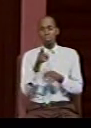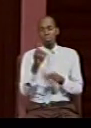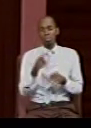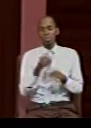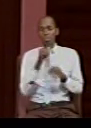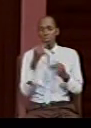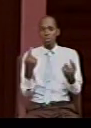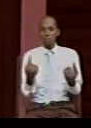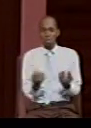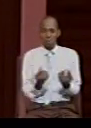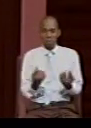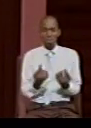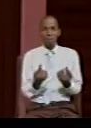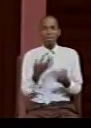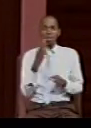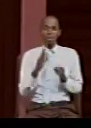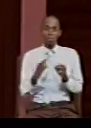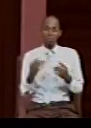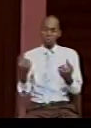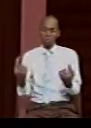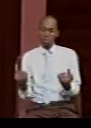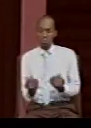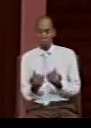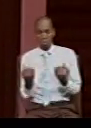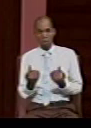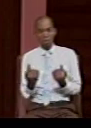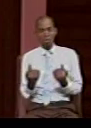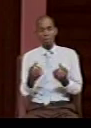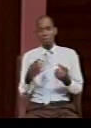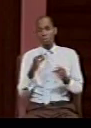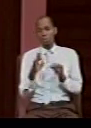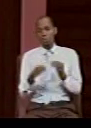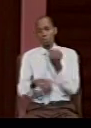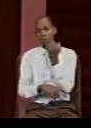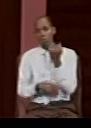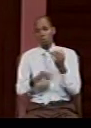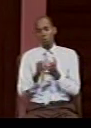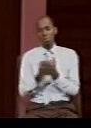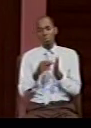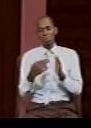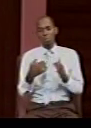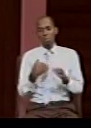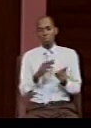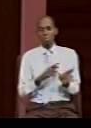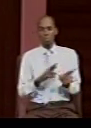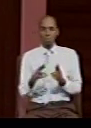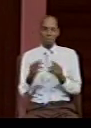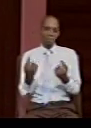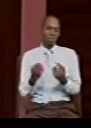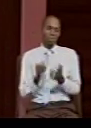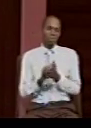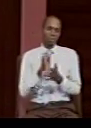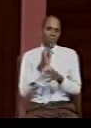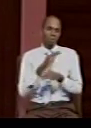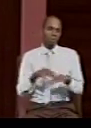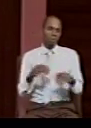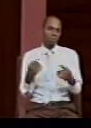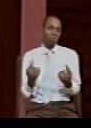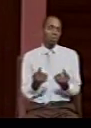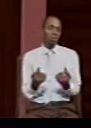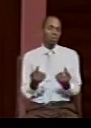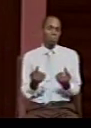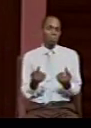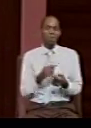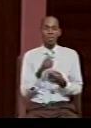circle. If you cross that line and you steal, that's transgression, that's sin. When it